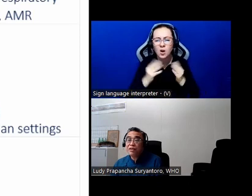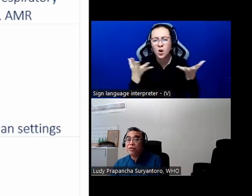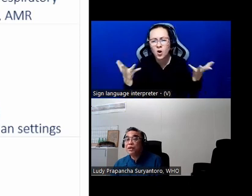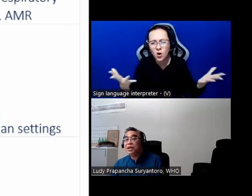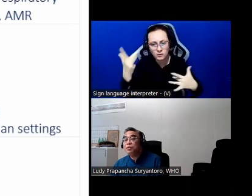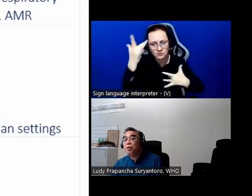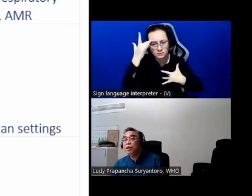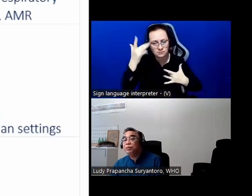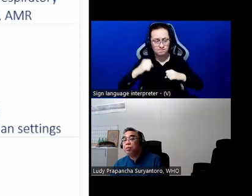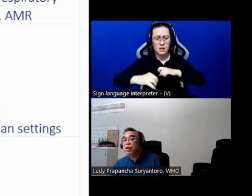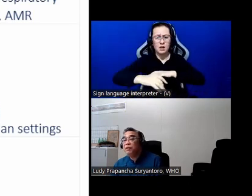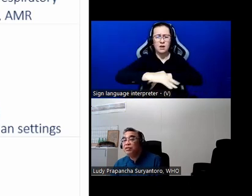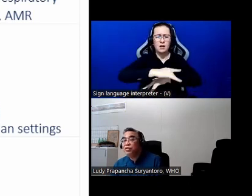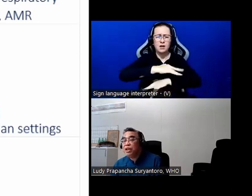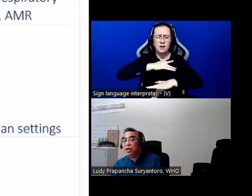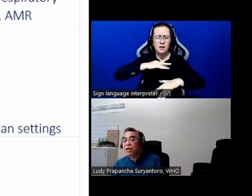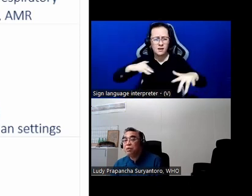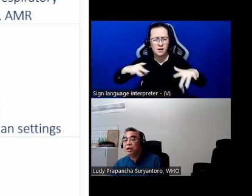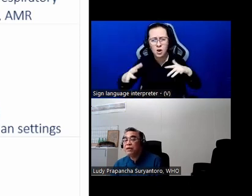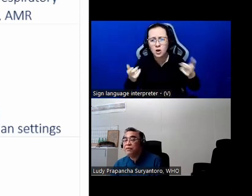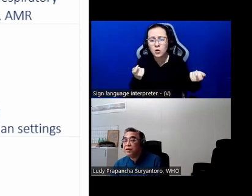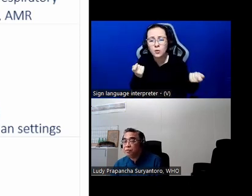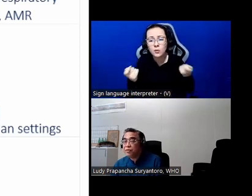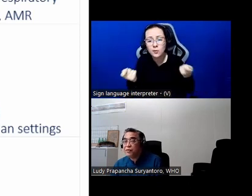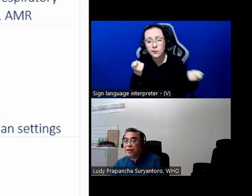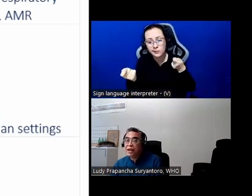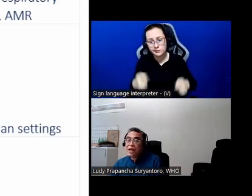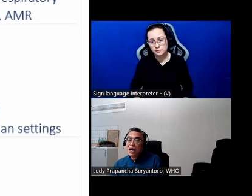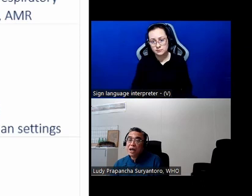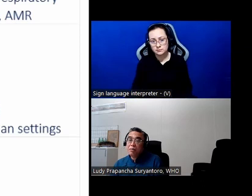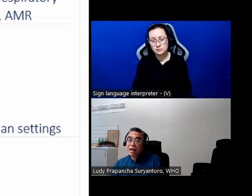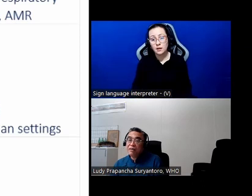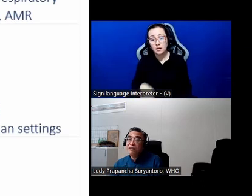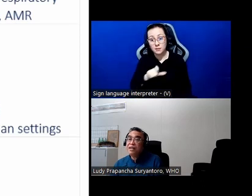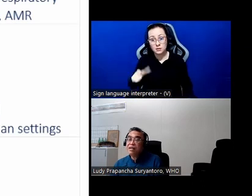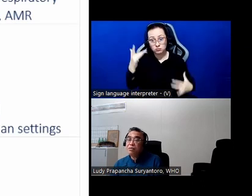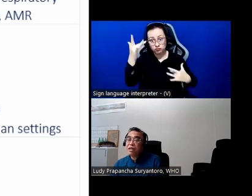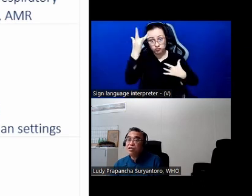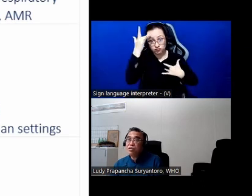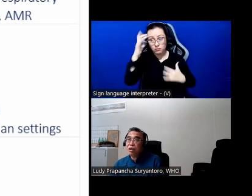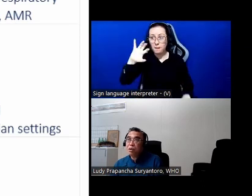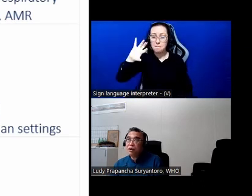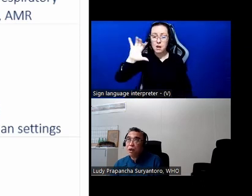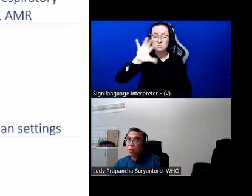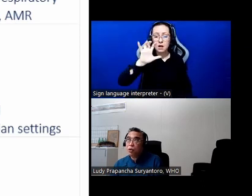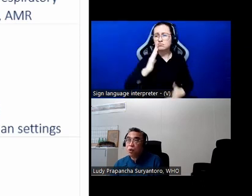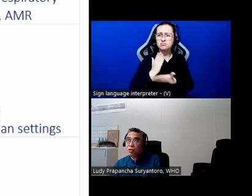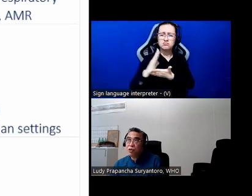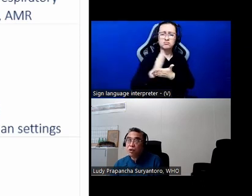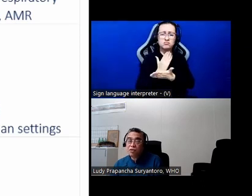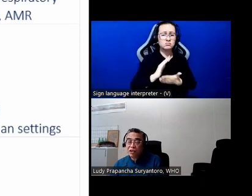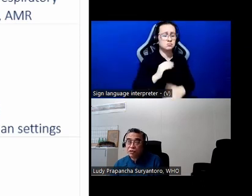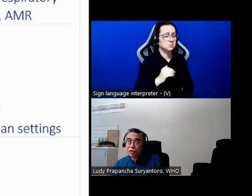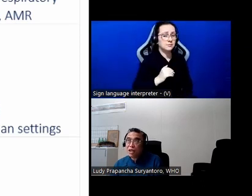pandemic does not recognize border, point of entry required a very specific activities that we need to require all